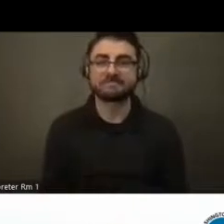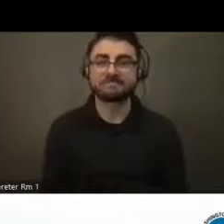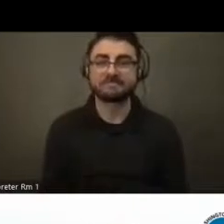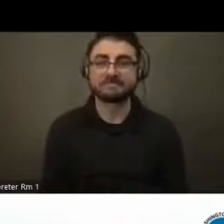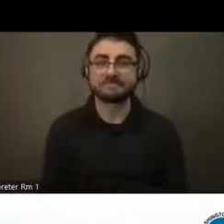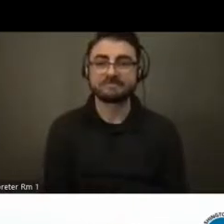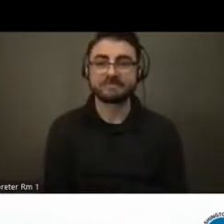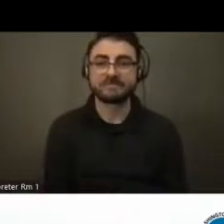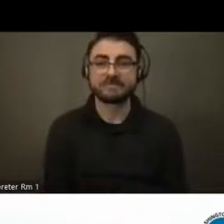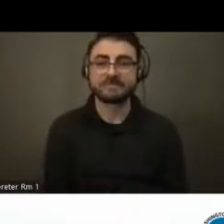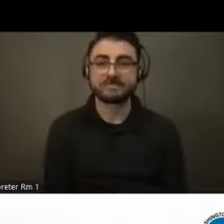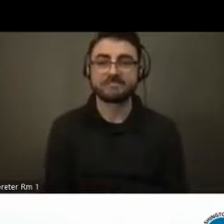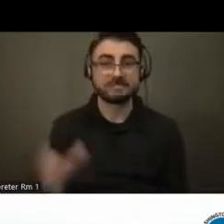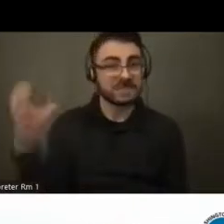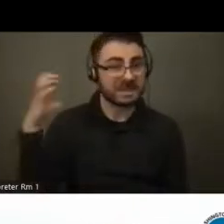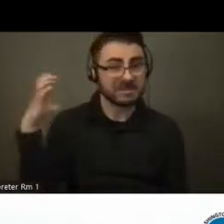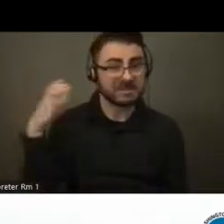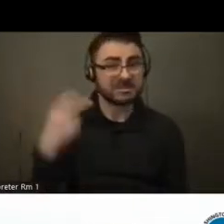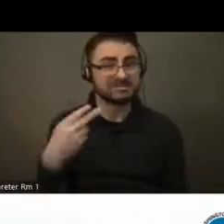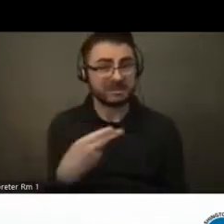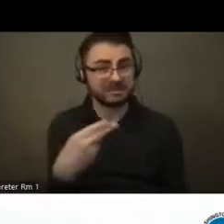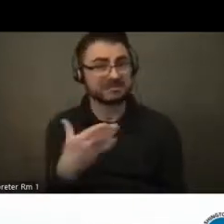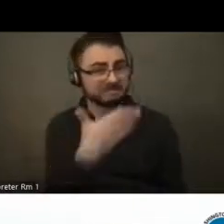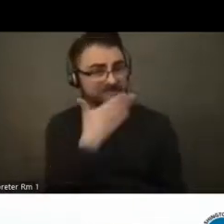I'm glad you've passed that on, Hemi.